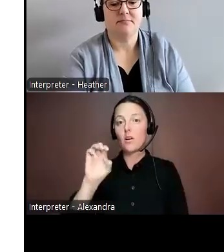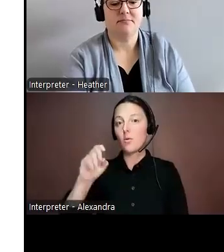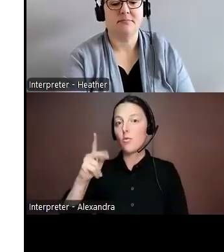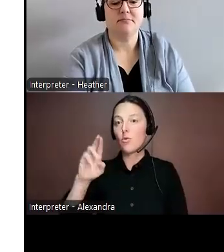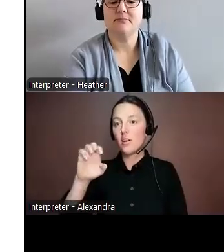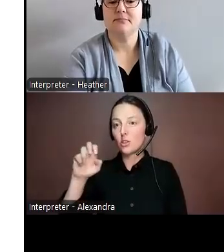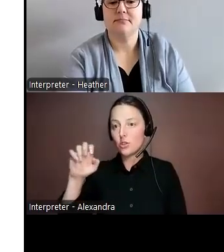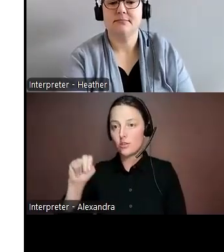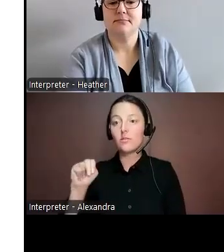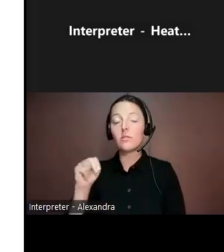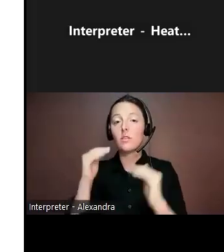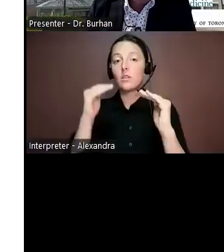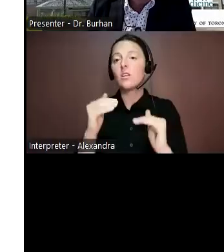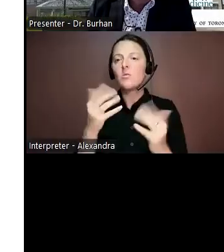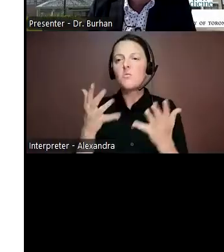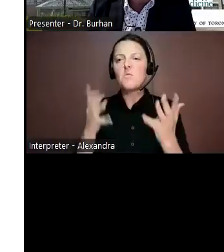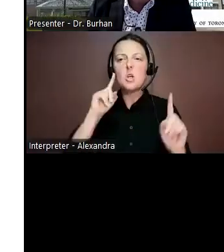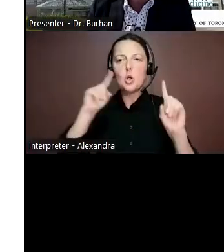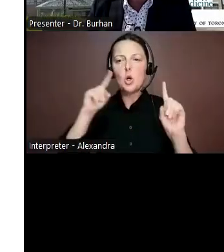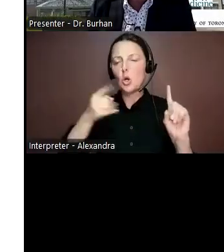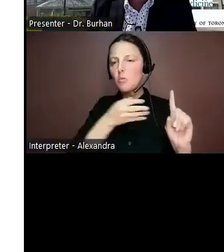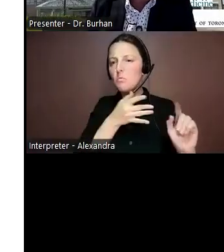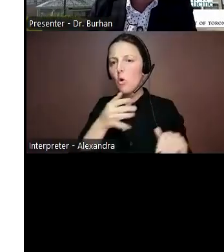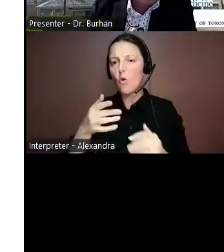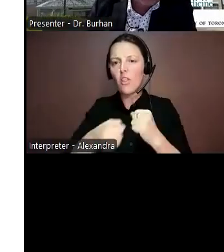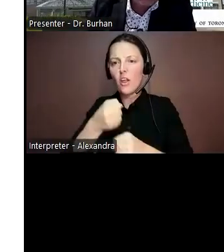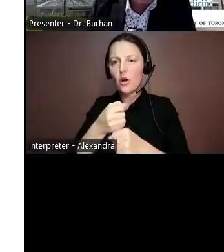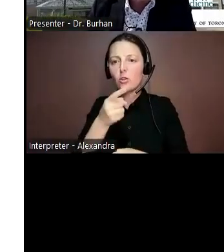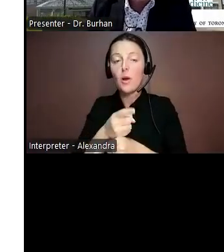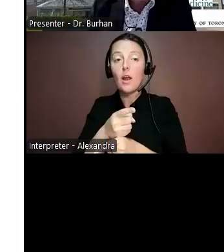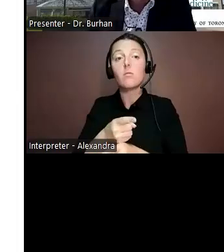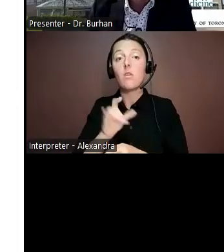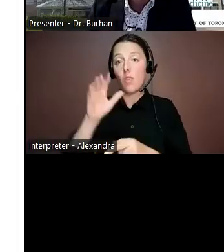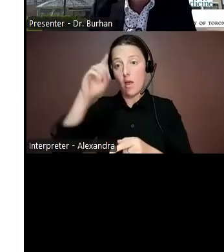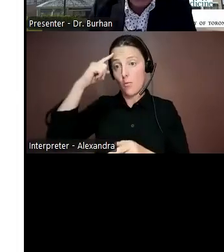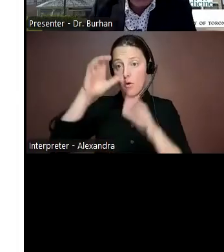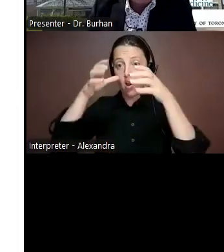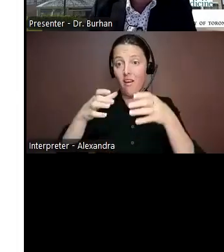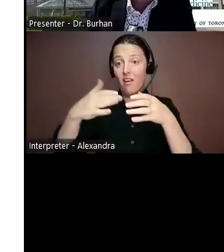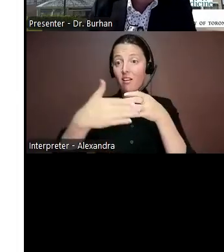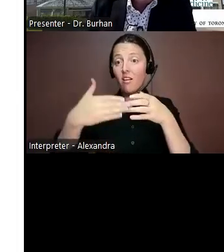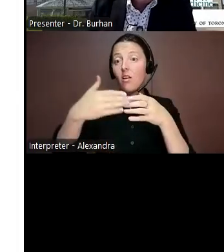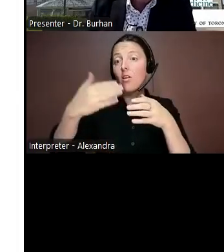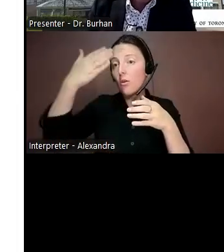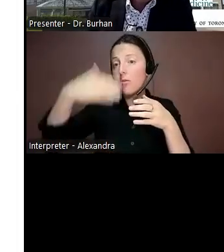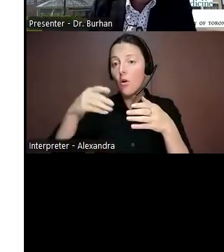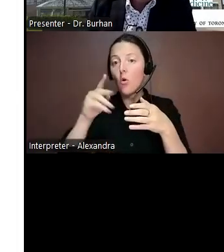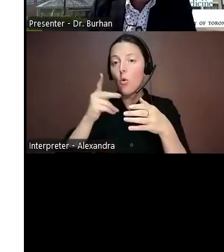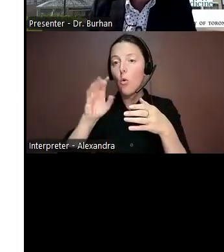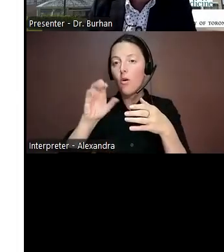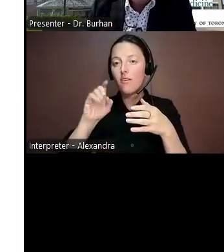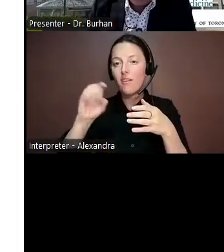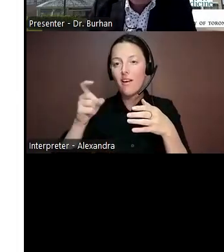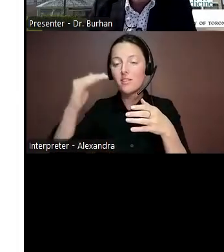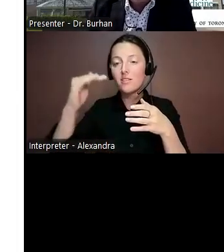you've heard it over the years that areas such as the prefrontal cortex and the anterior cingulate and the amygdala